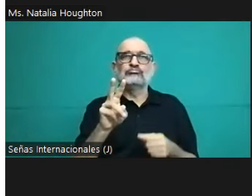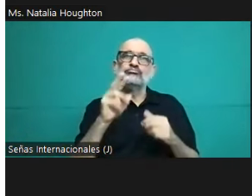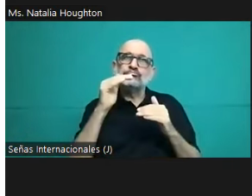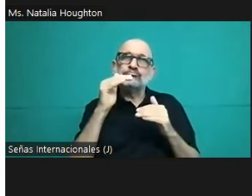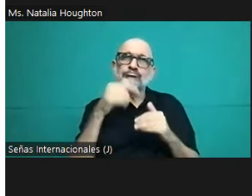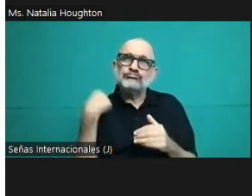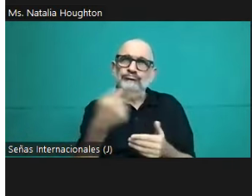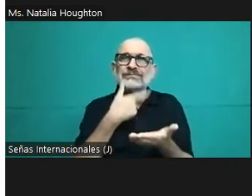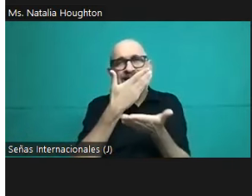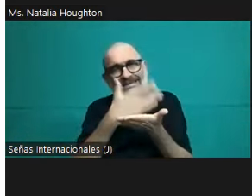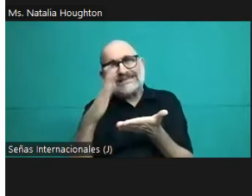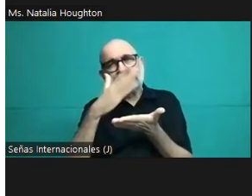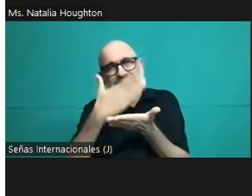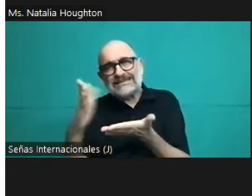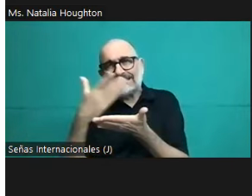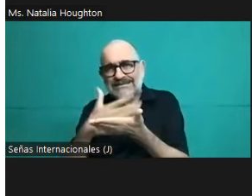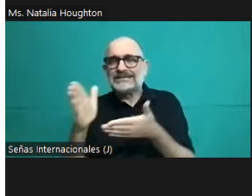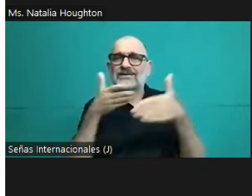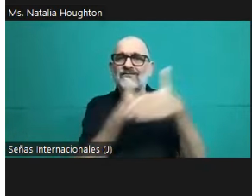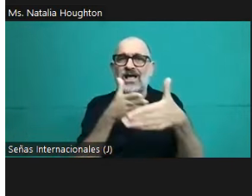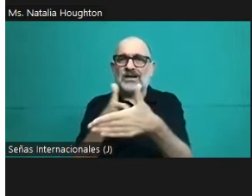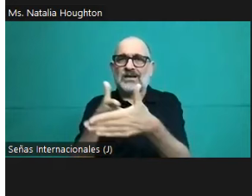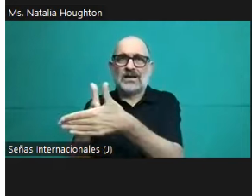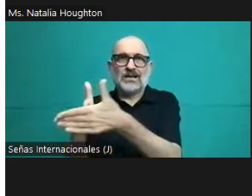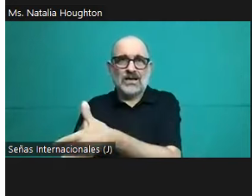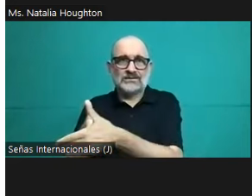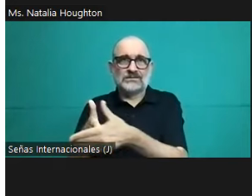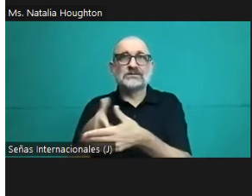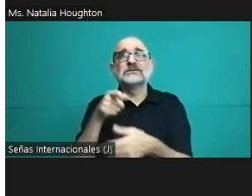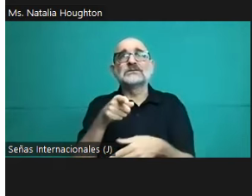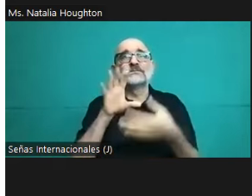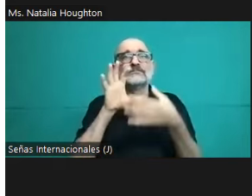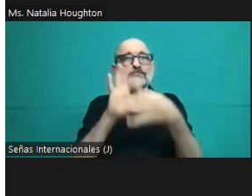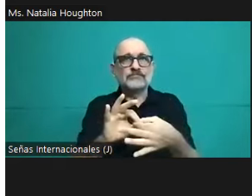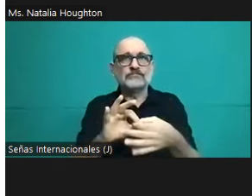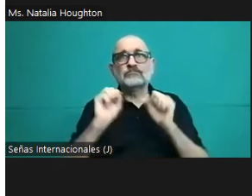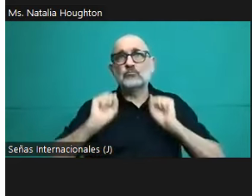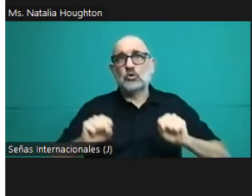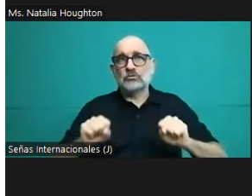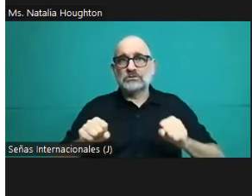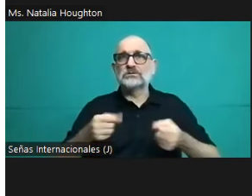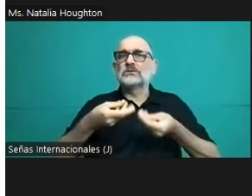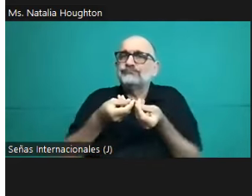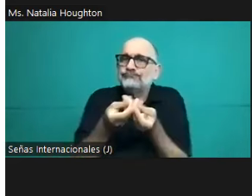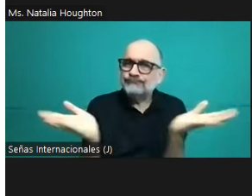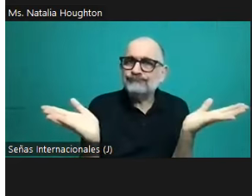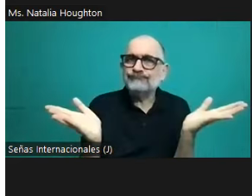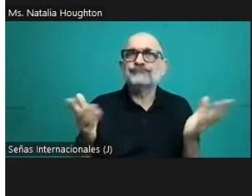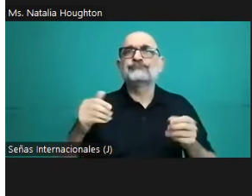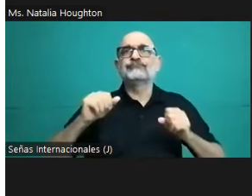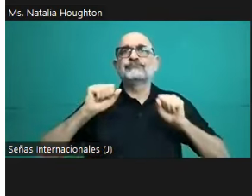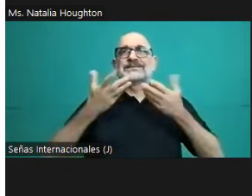of resources, of health resources, we see that the